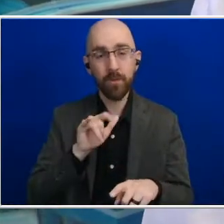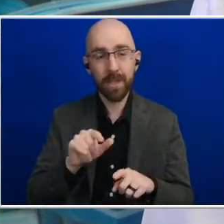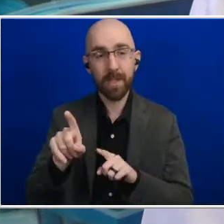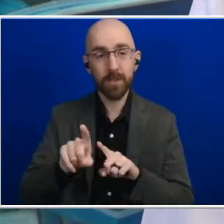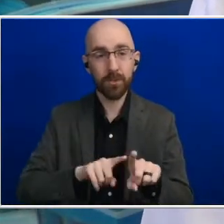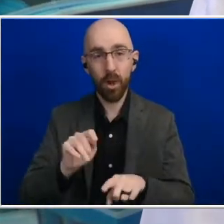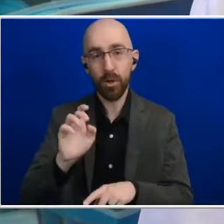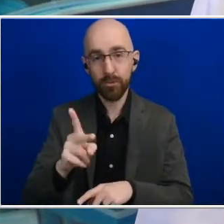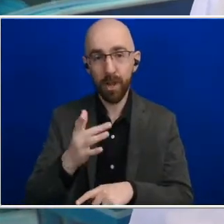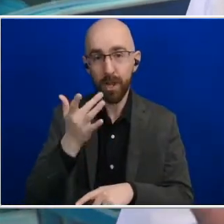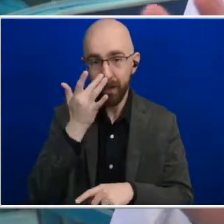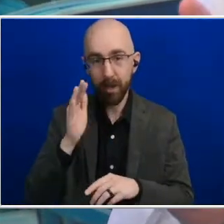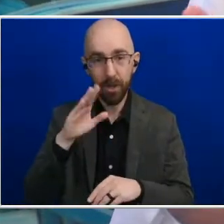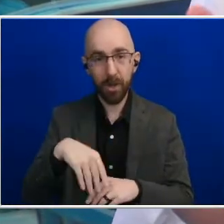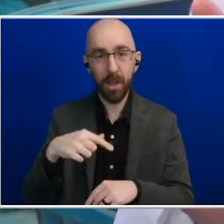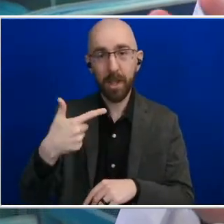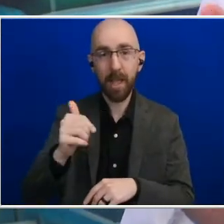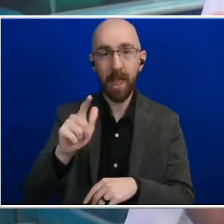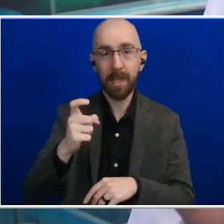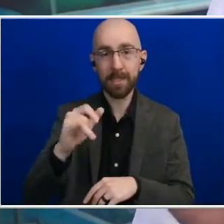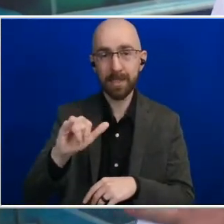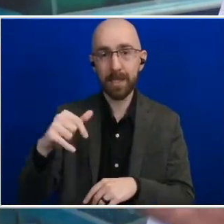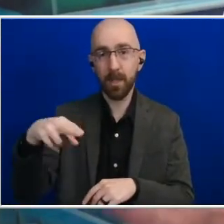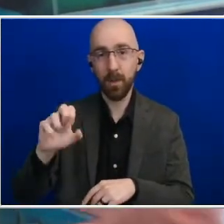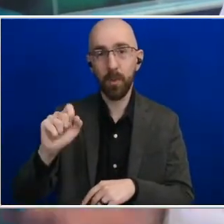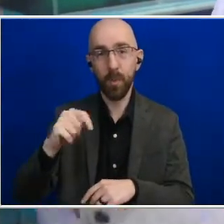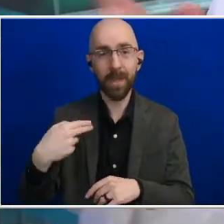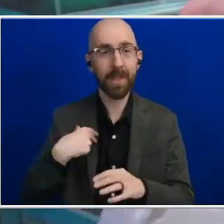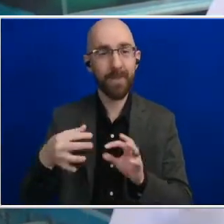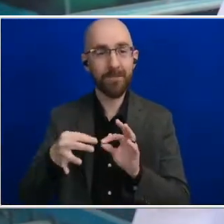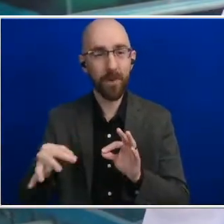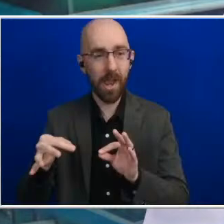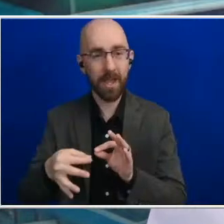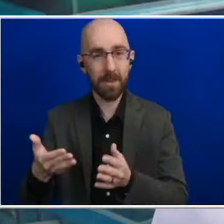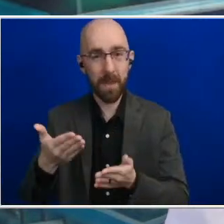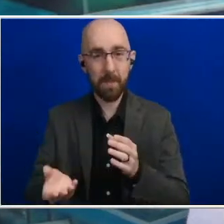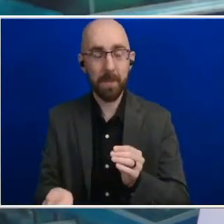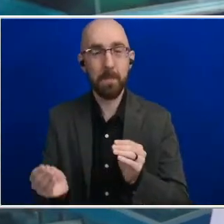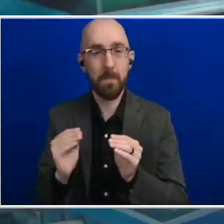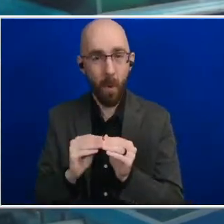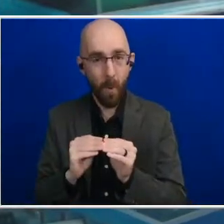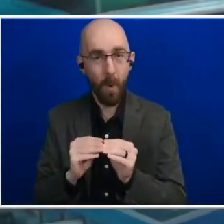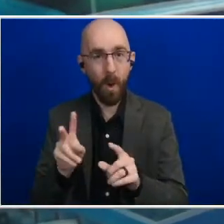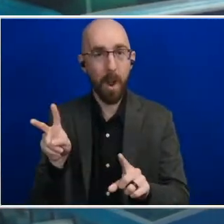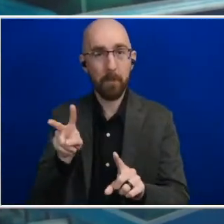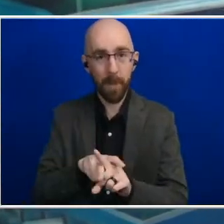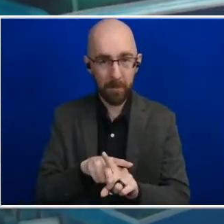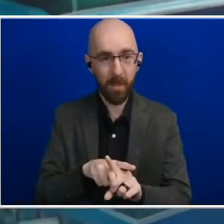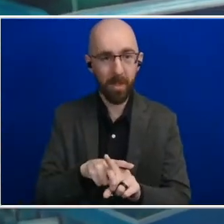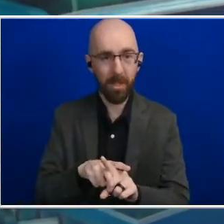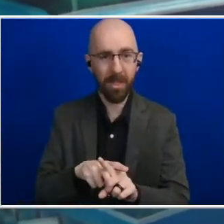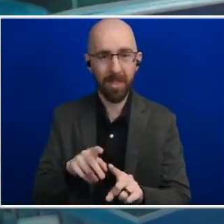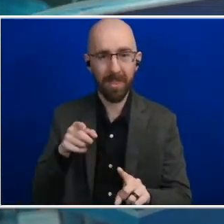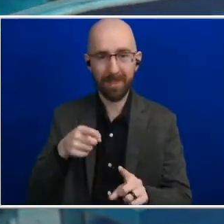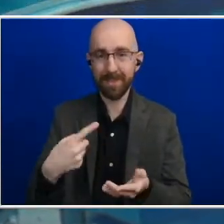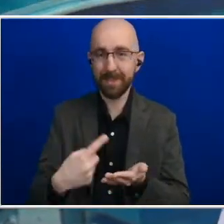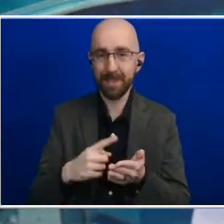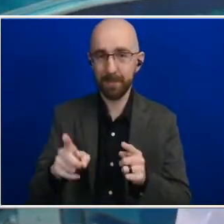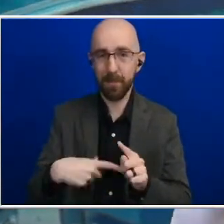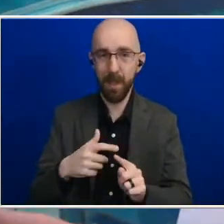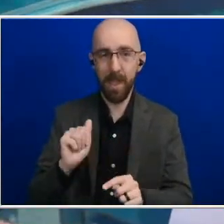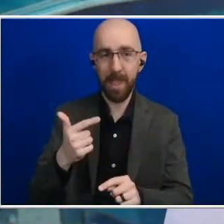Galaxy Quest, there was a turn of phrase that may have been even more applicable to this discussion about aging. Never give